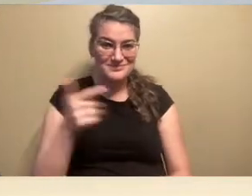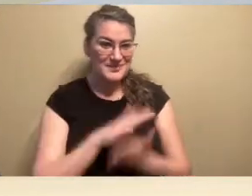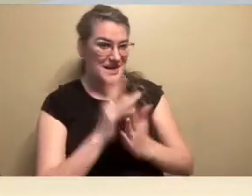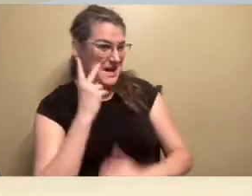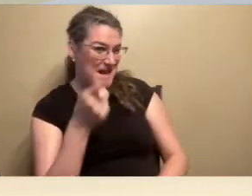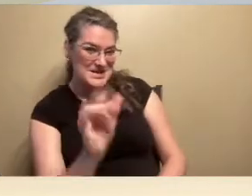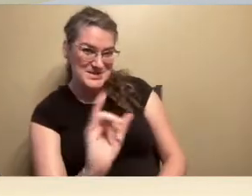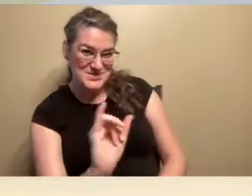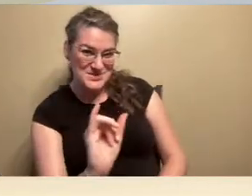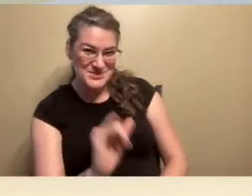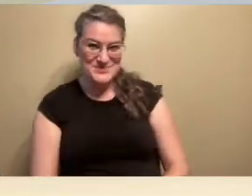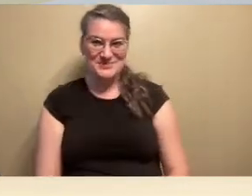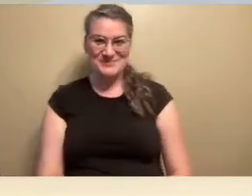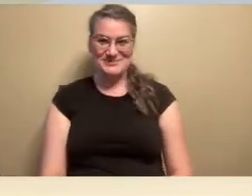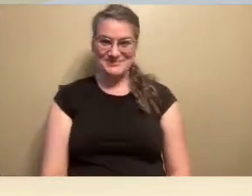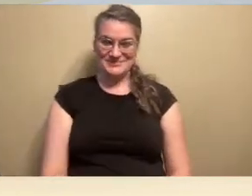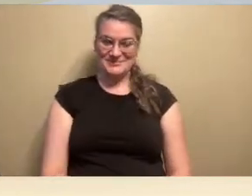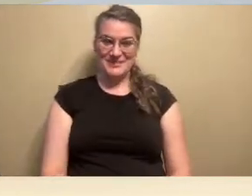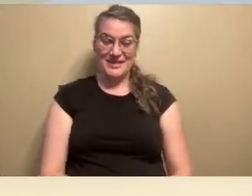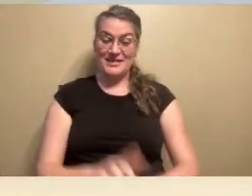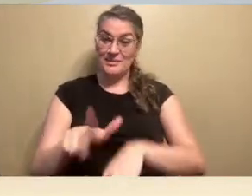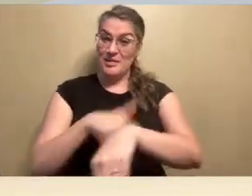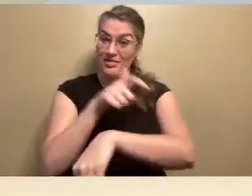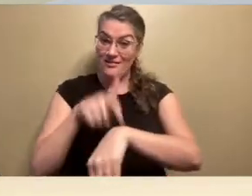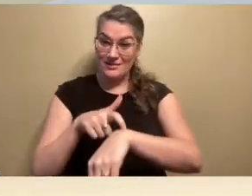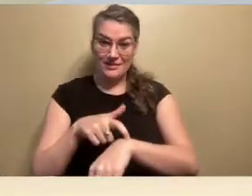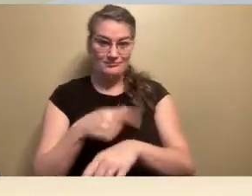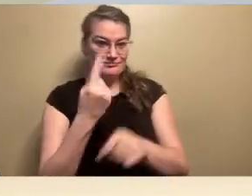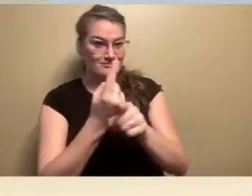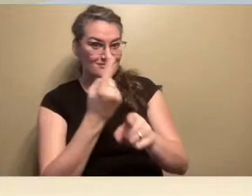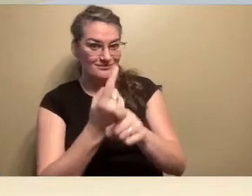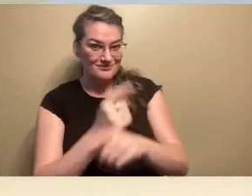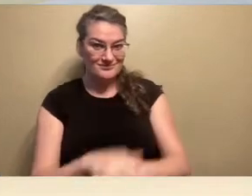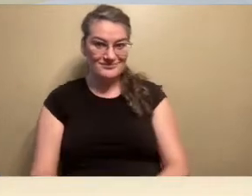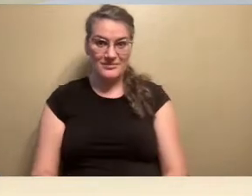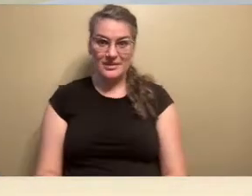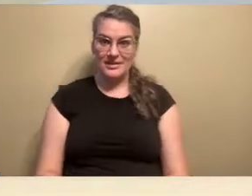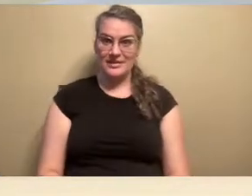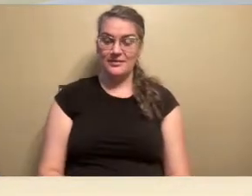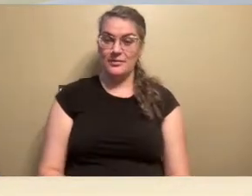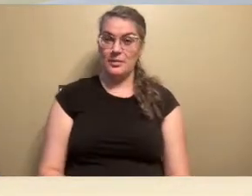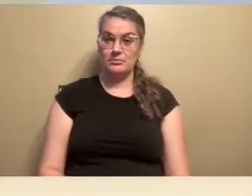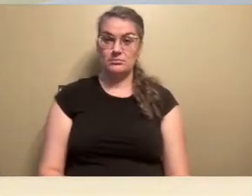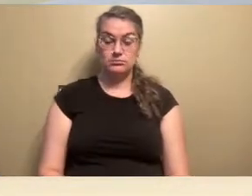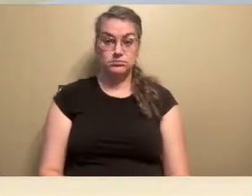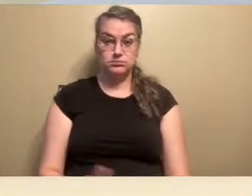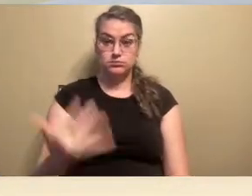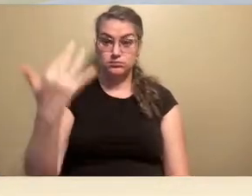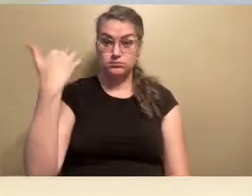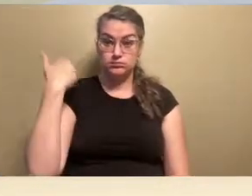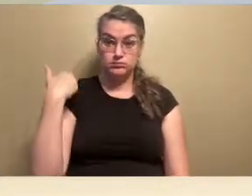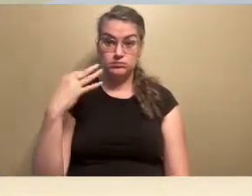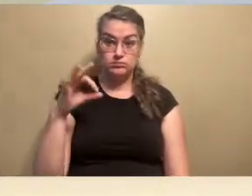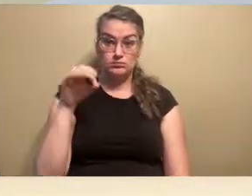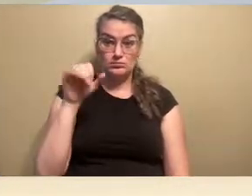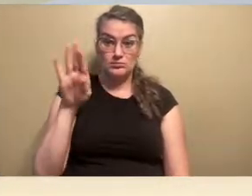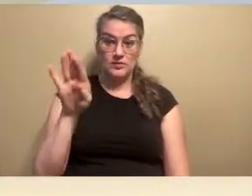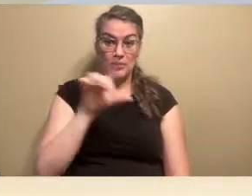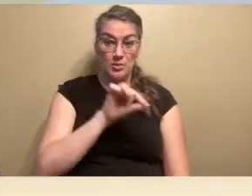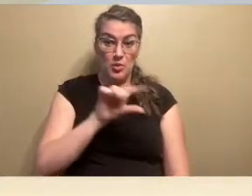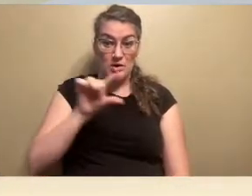Yeah, yeah, exactly. First time since February of 2020. So Yeah, it's